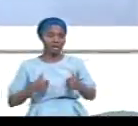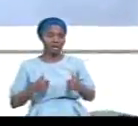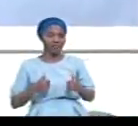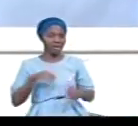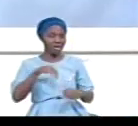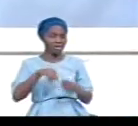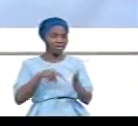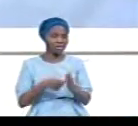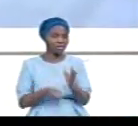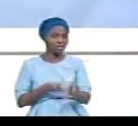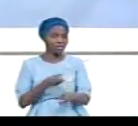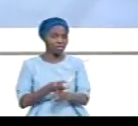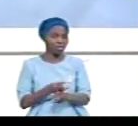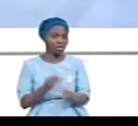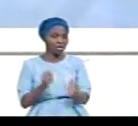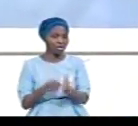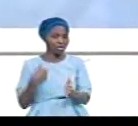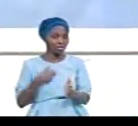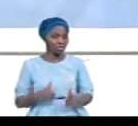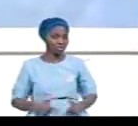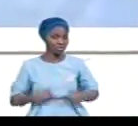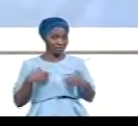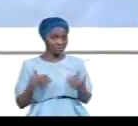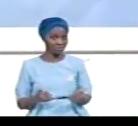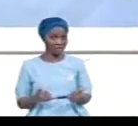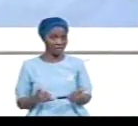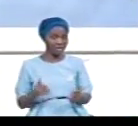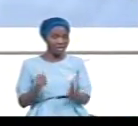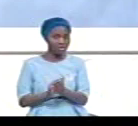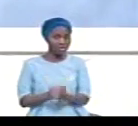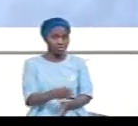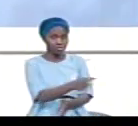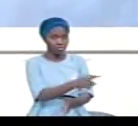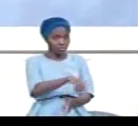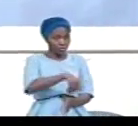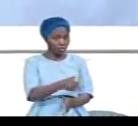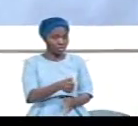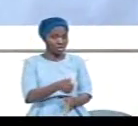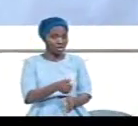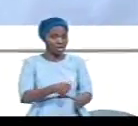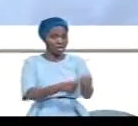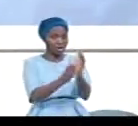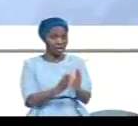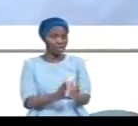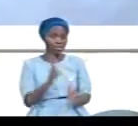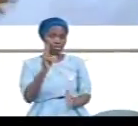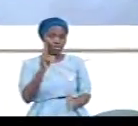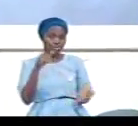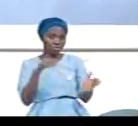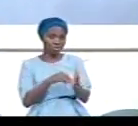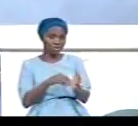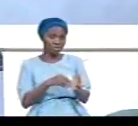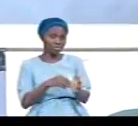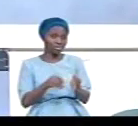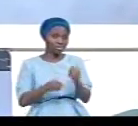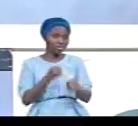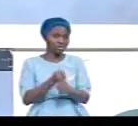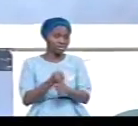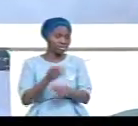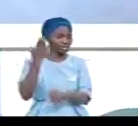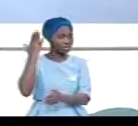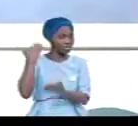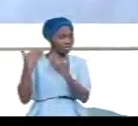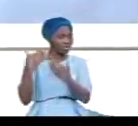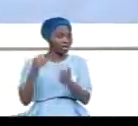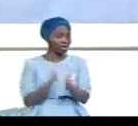live, that those other apostles 2,000 years ago that they